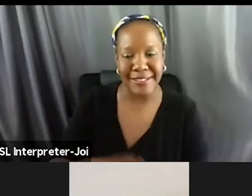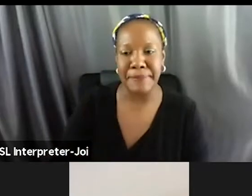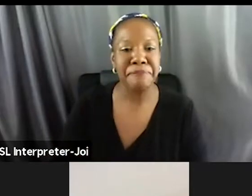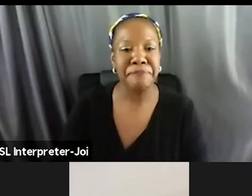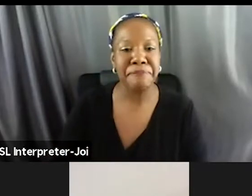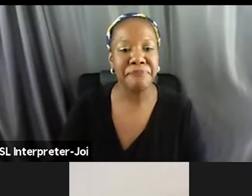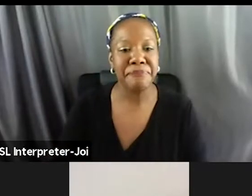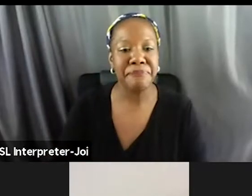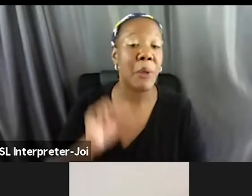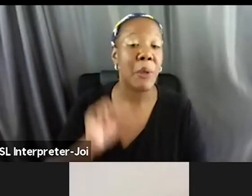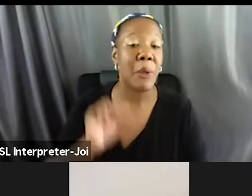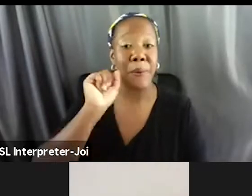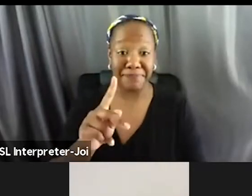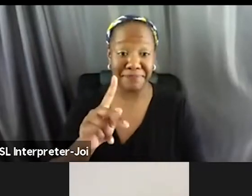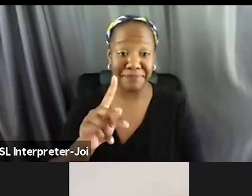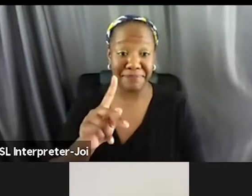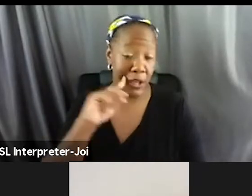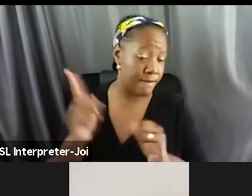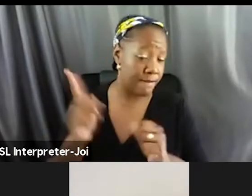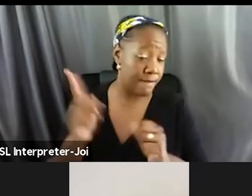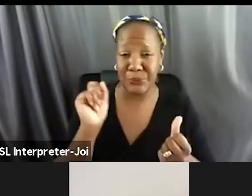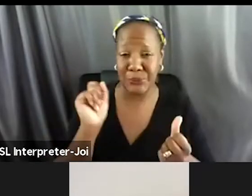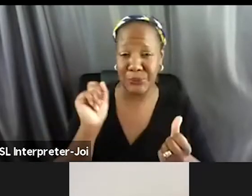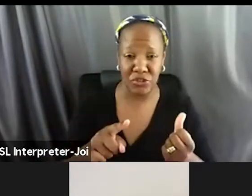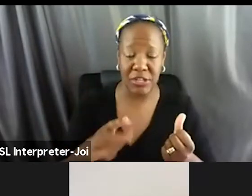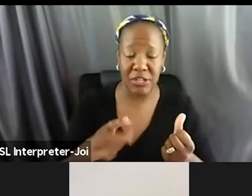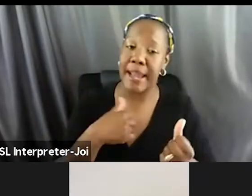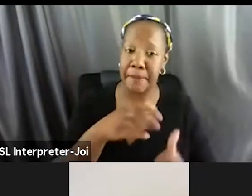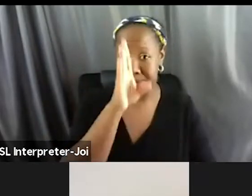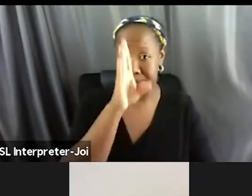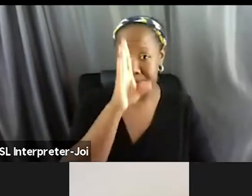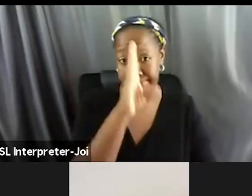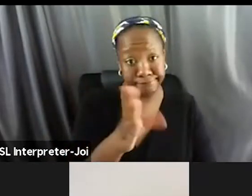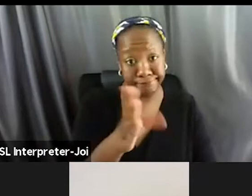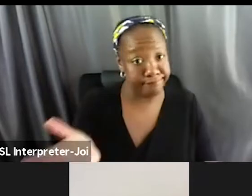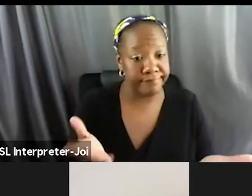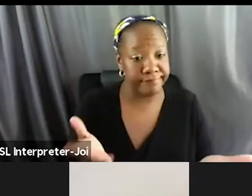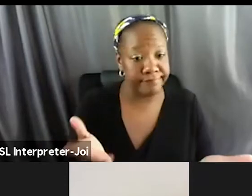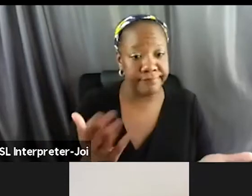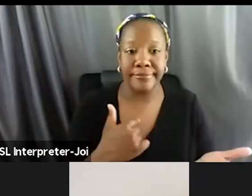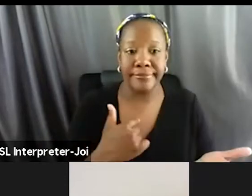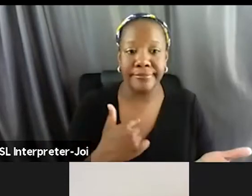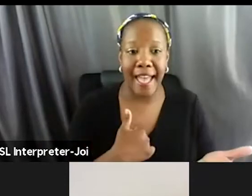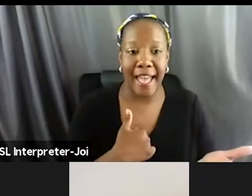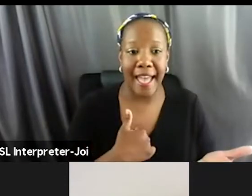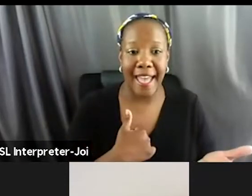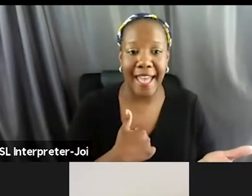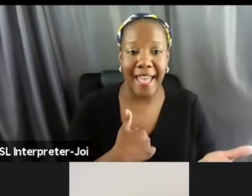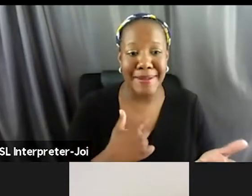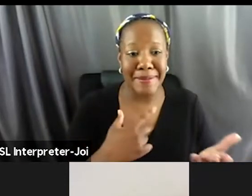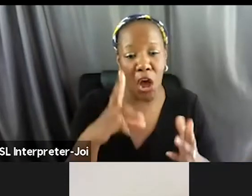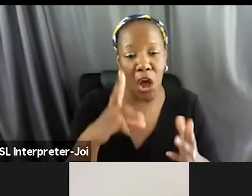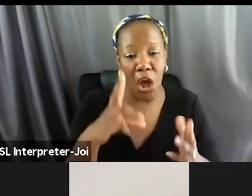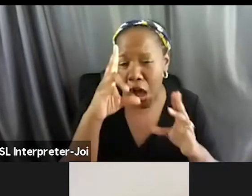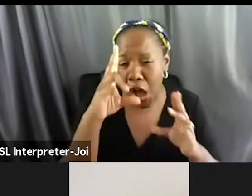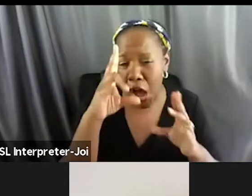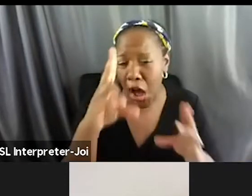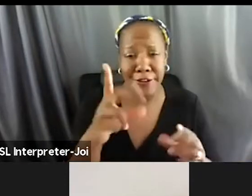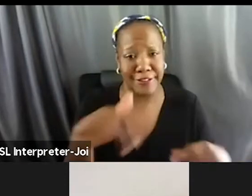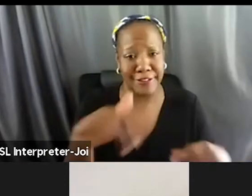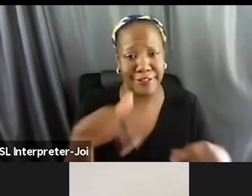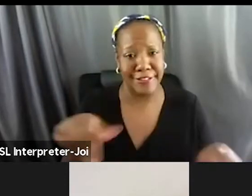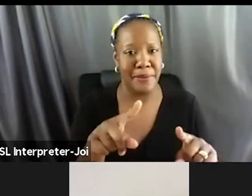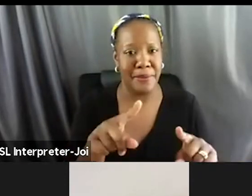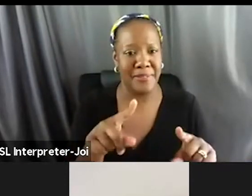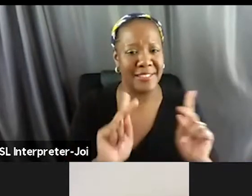the first question I have, and let me be upfront, I am so honored to be with all of these folks who are